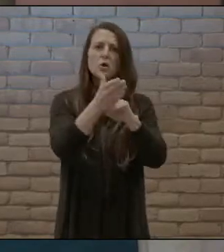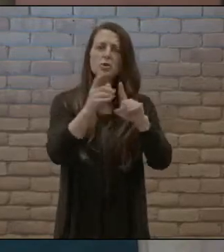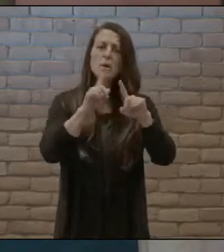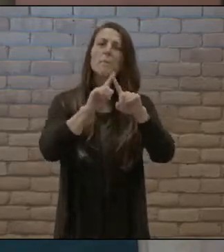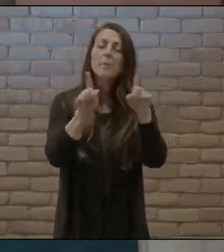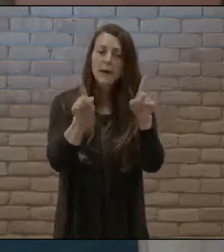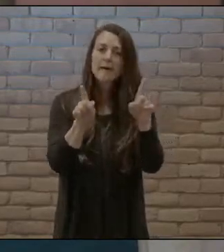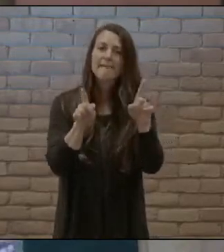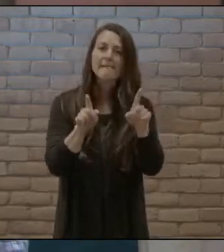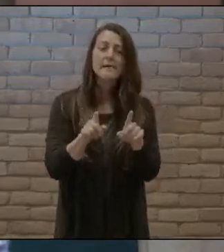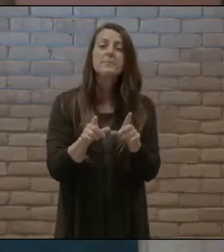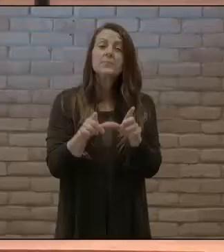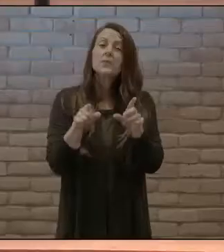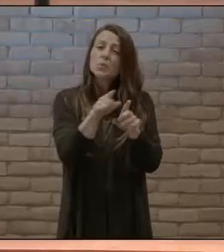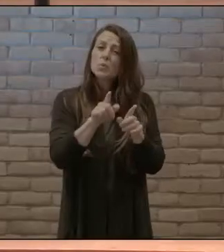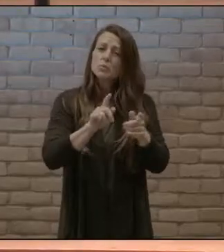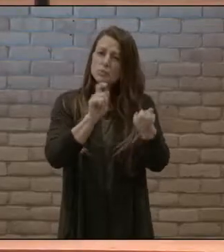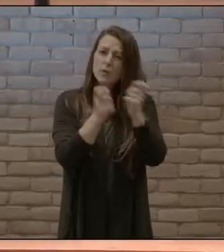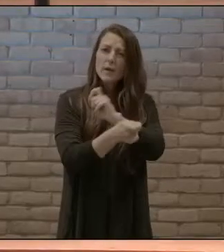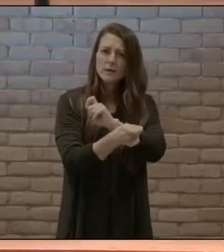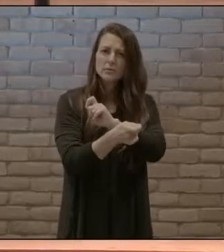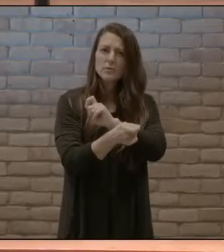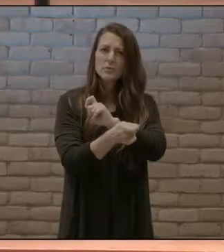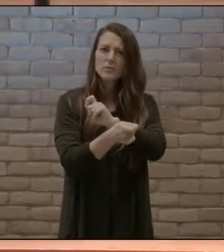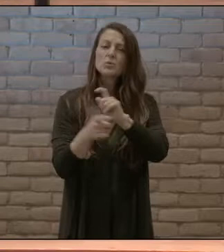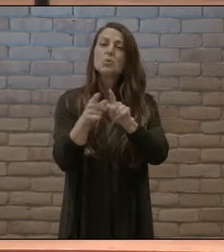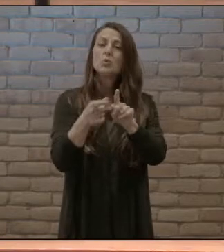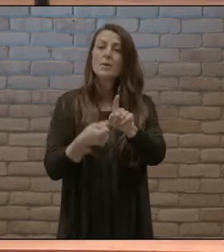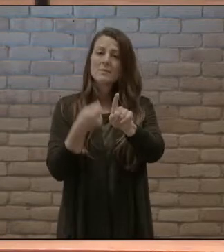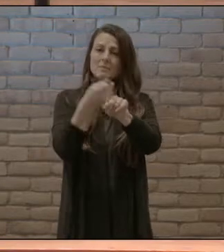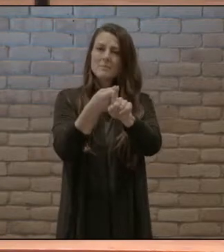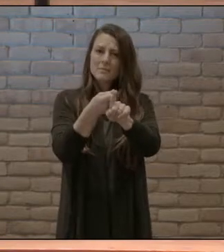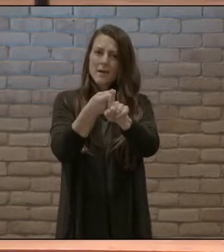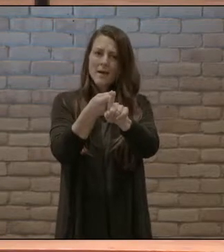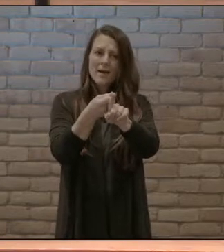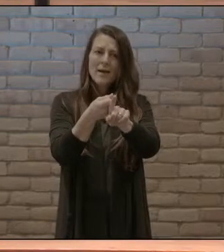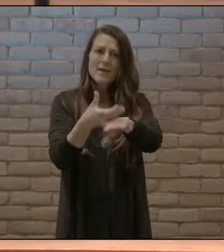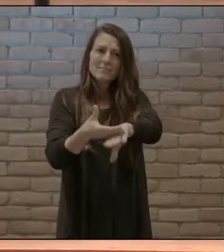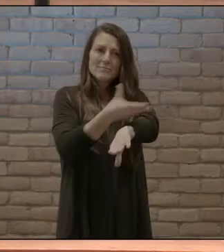but do that so that you can transform the